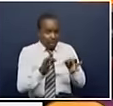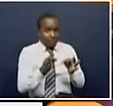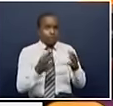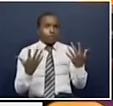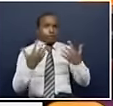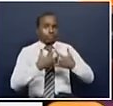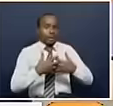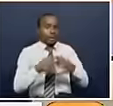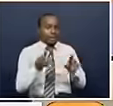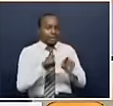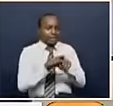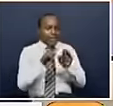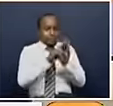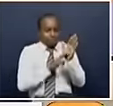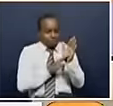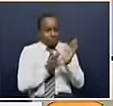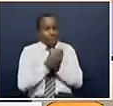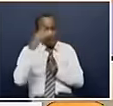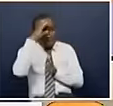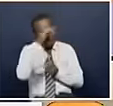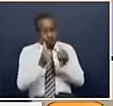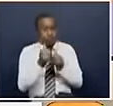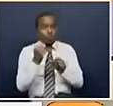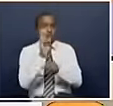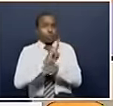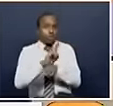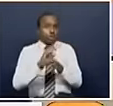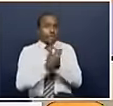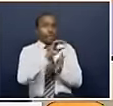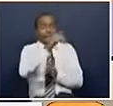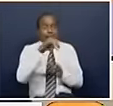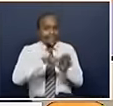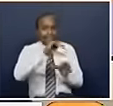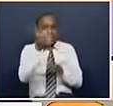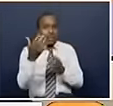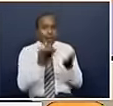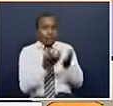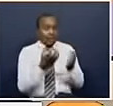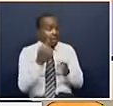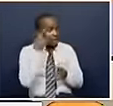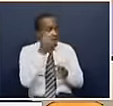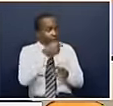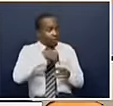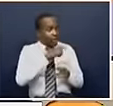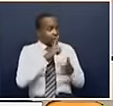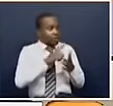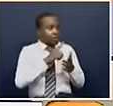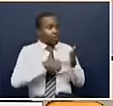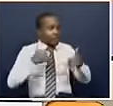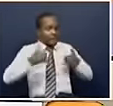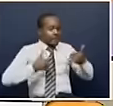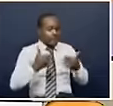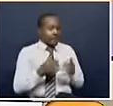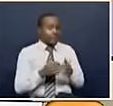the same rules and theories that we, you know, we normally apply in other businesses. Mm-hmm. And for us, what is exciting, Lillian, is where when we look